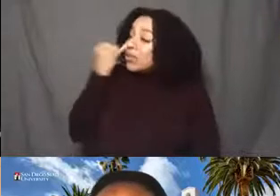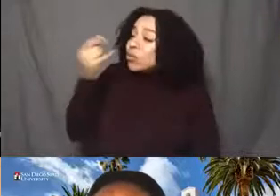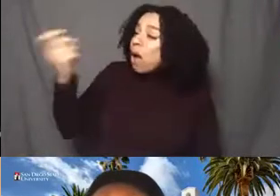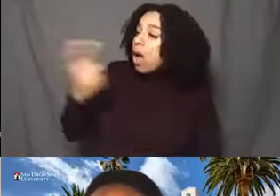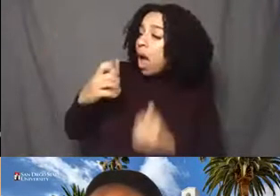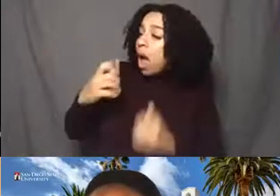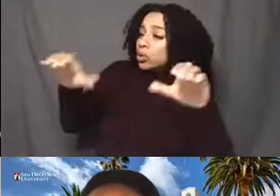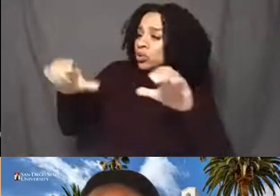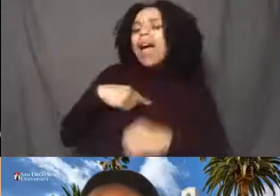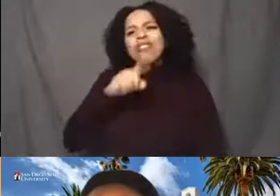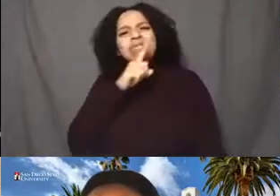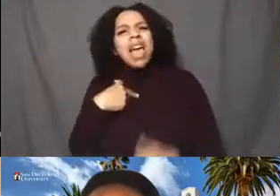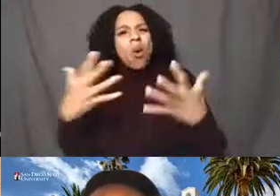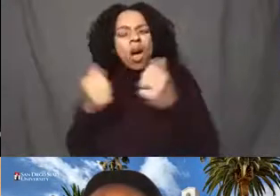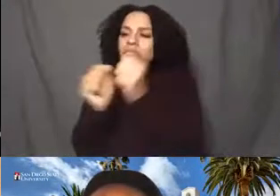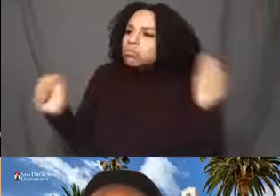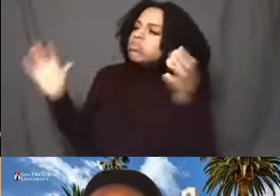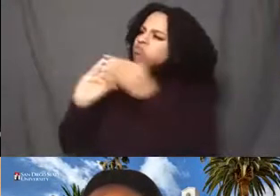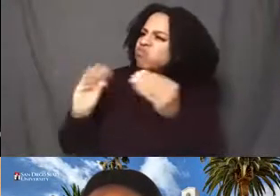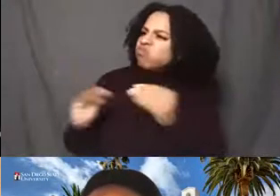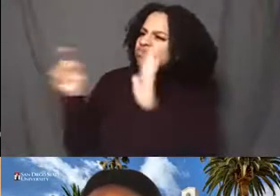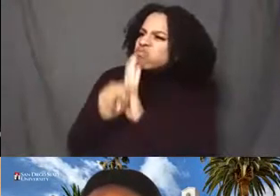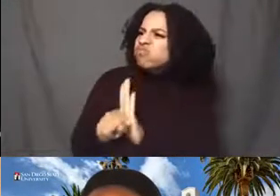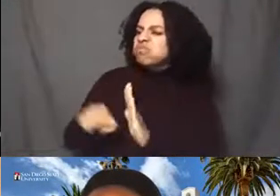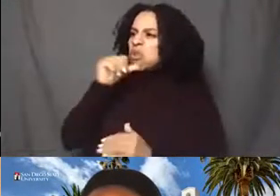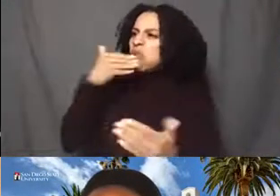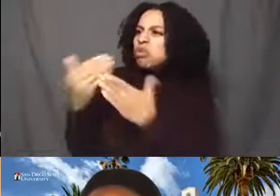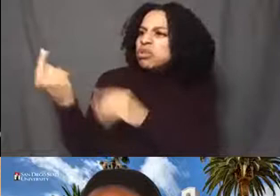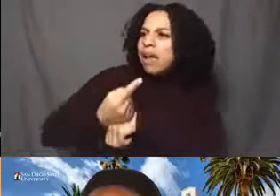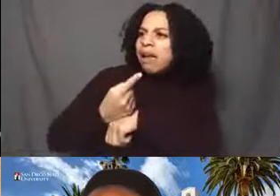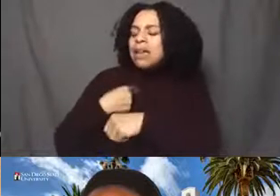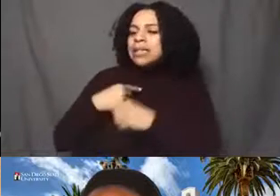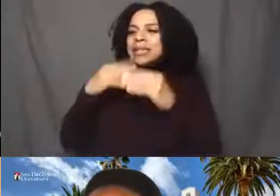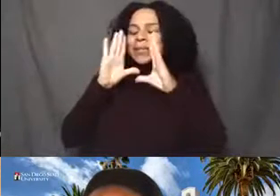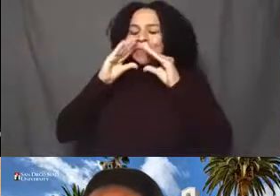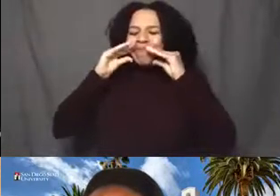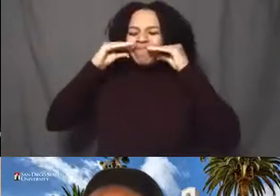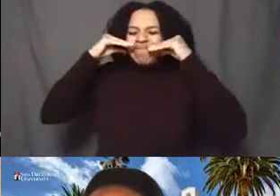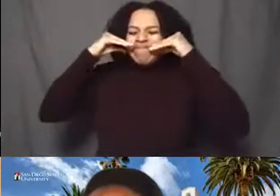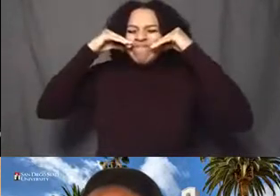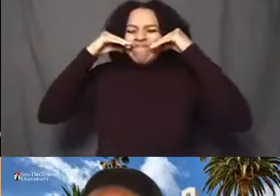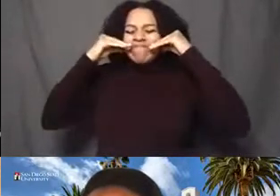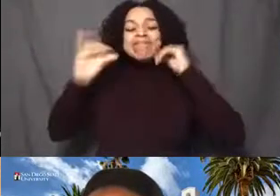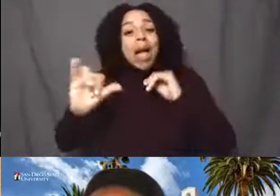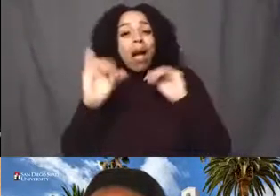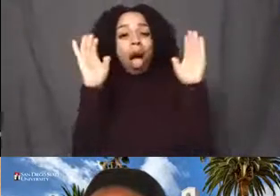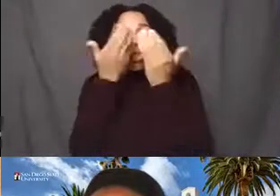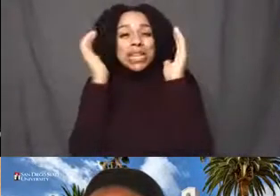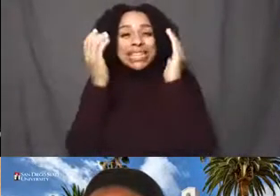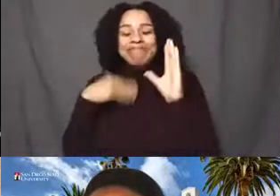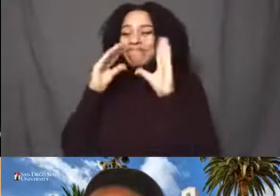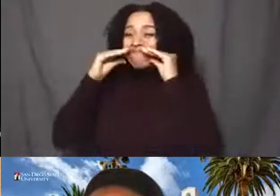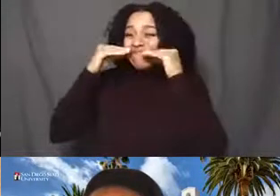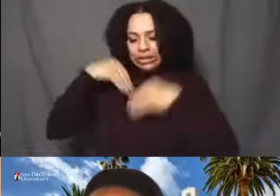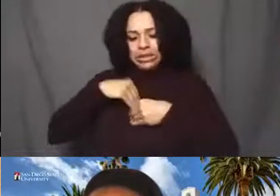polite answer. So instead I pretend it's Halloween, I jack-o'-lantern my face into something acceptable, and I tell others I'm fine until it sounds like the truth.